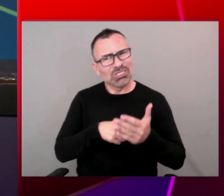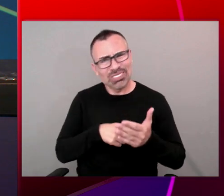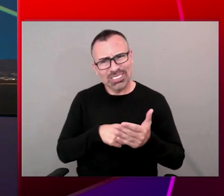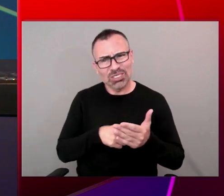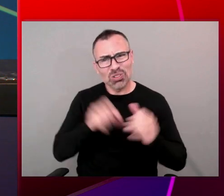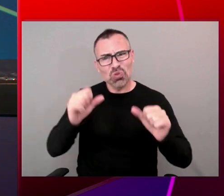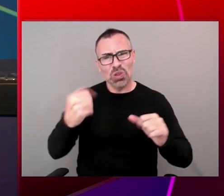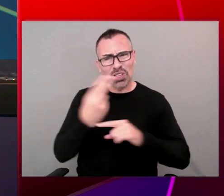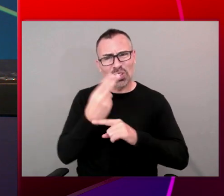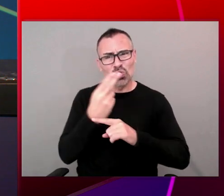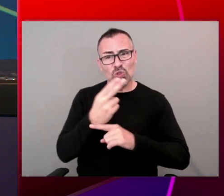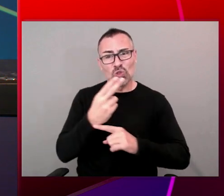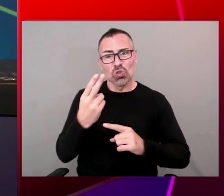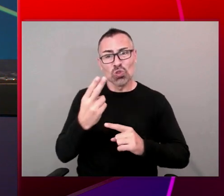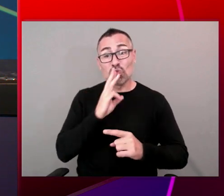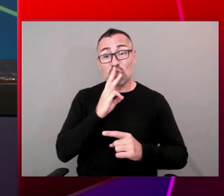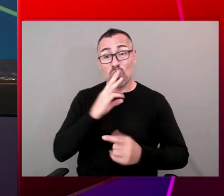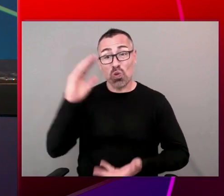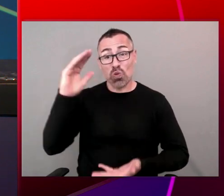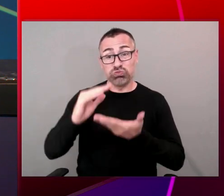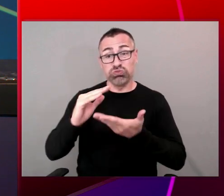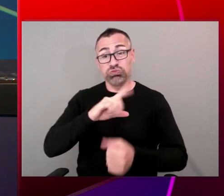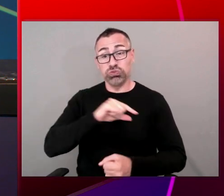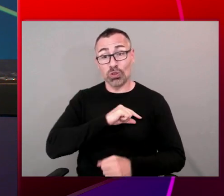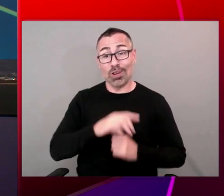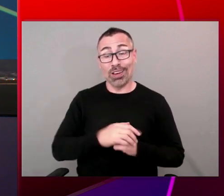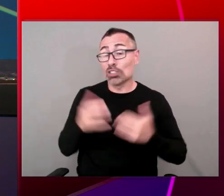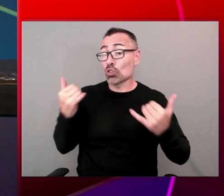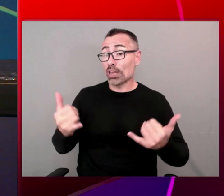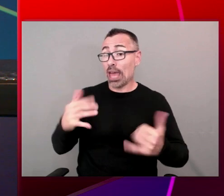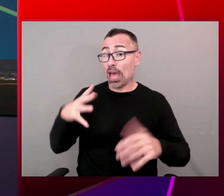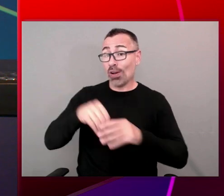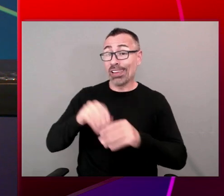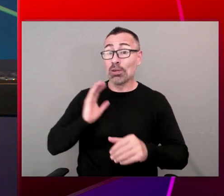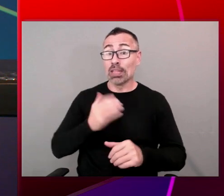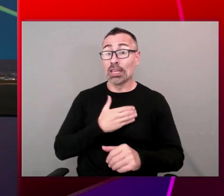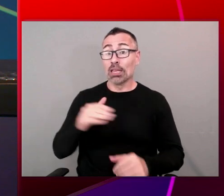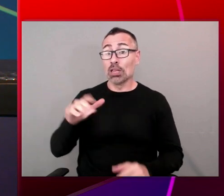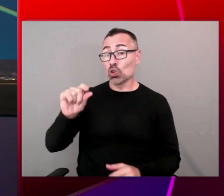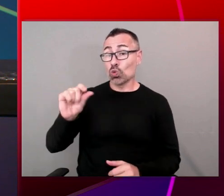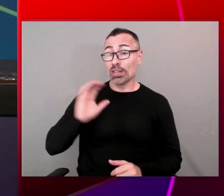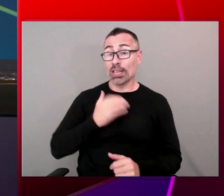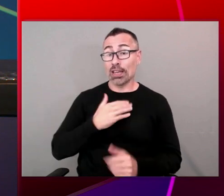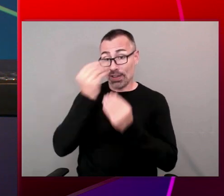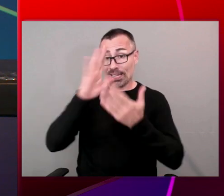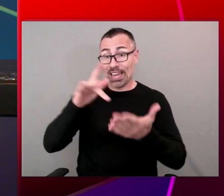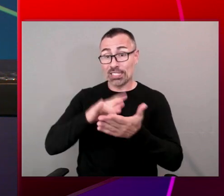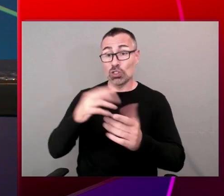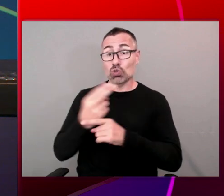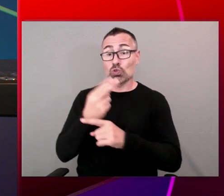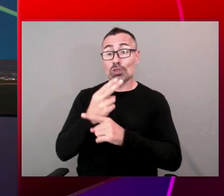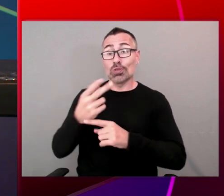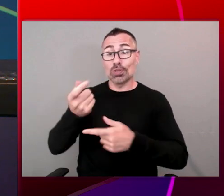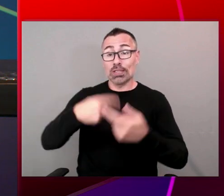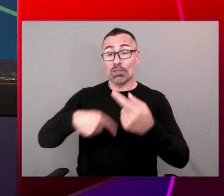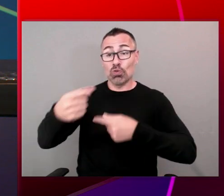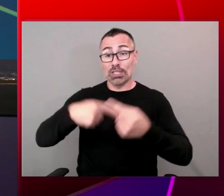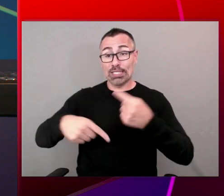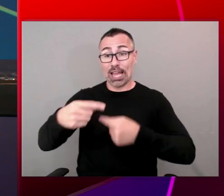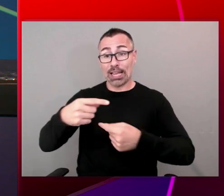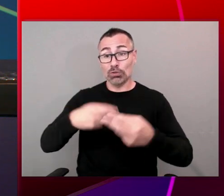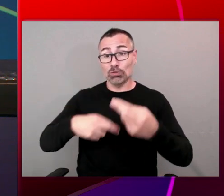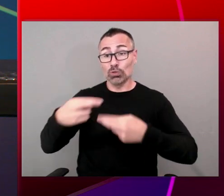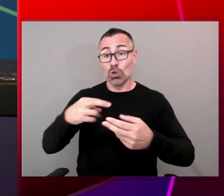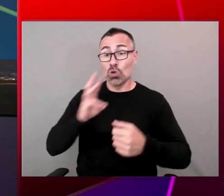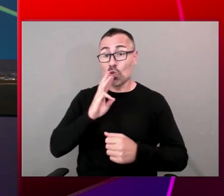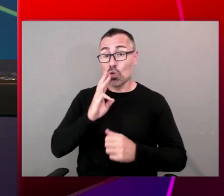recycled water in 20 of our data centers right now instead of drinking water. Where does the recycled do you know what water, that is? Where does the recycled water come from? It comes from out of the